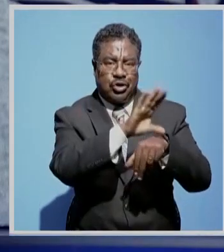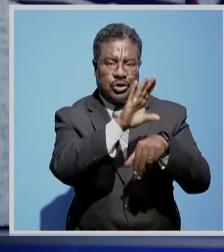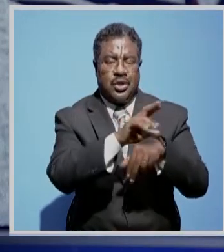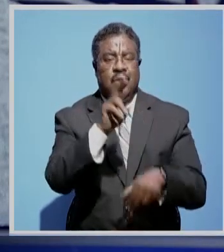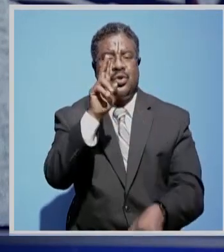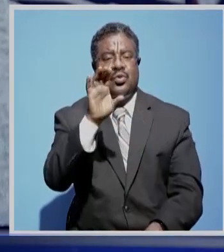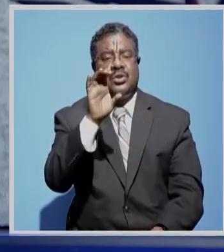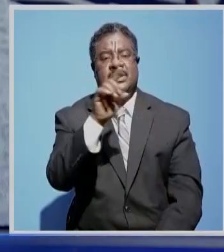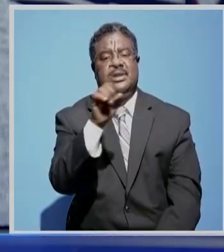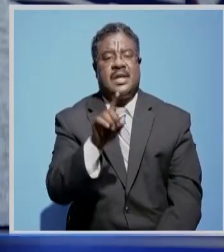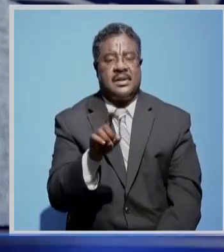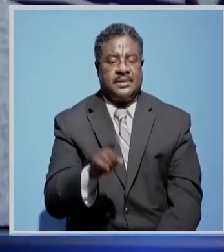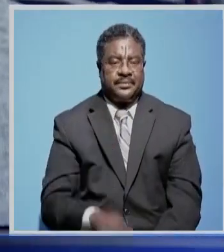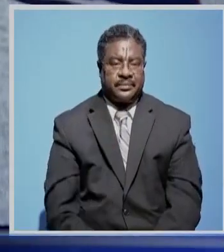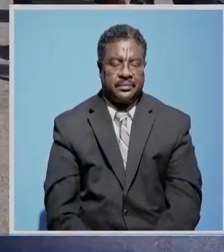Paul's congregation.